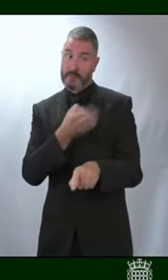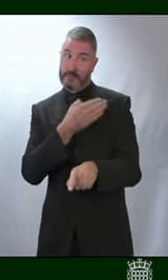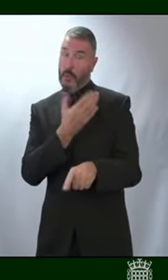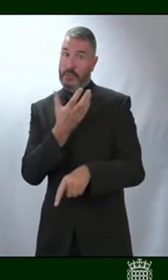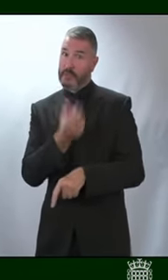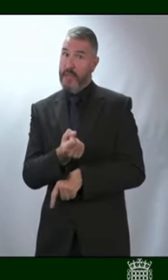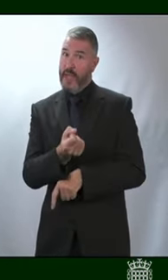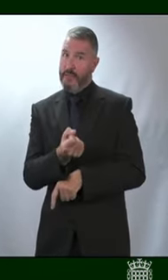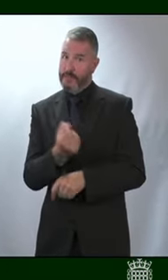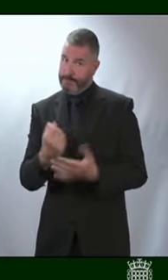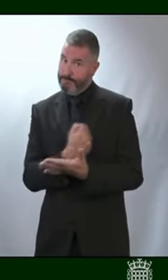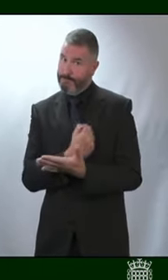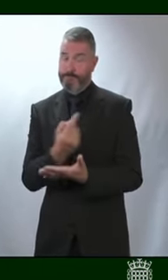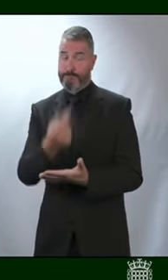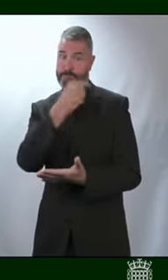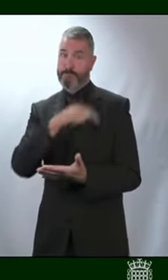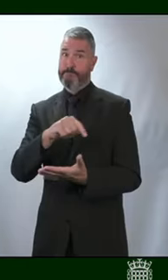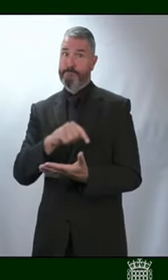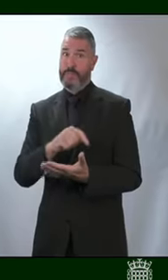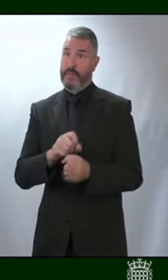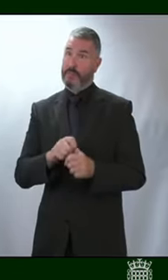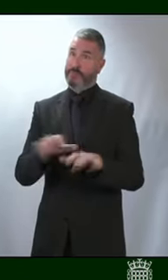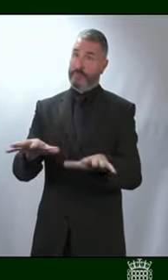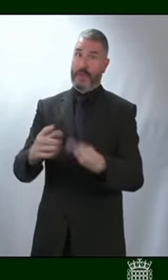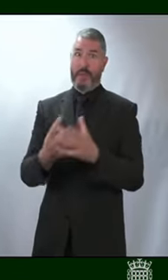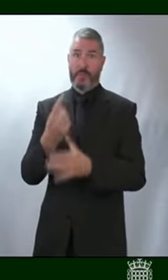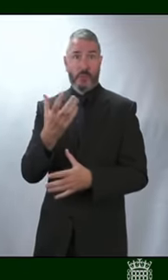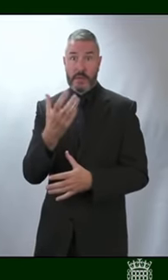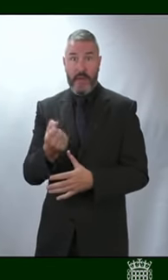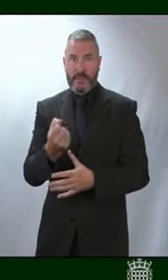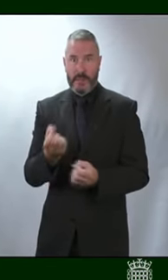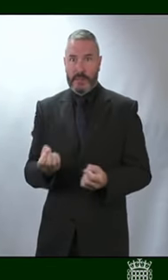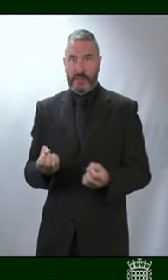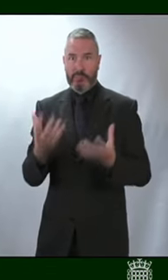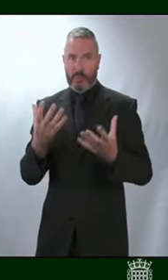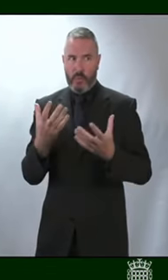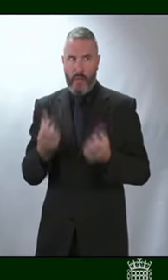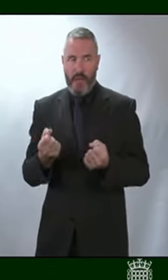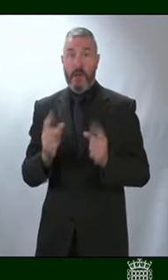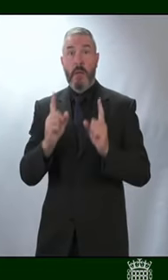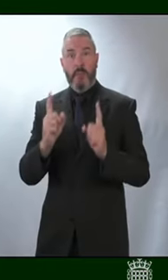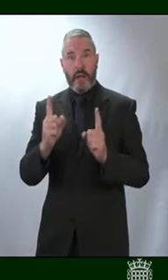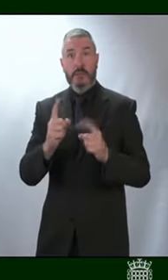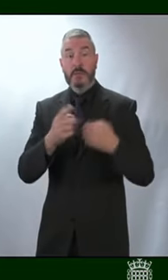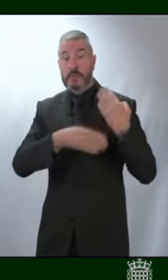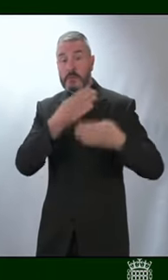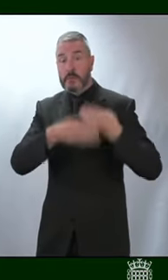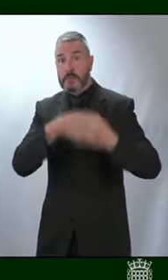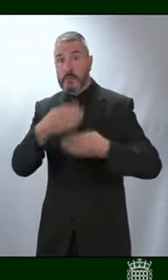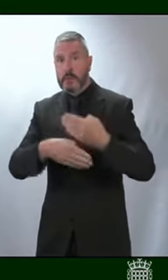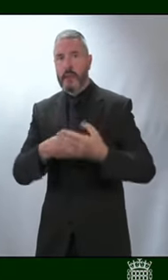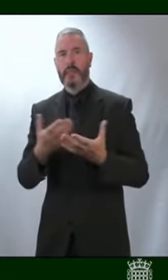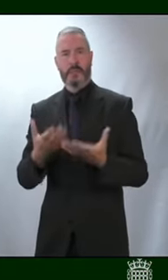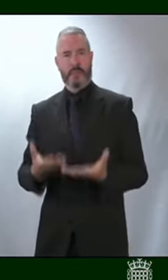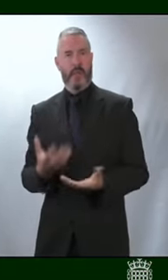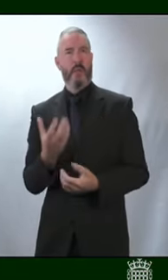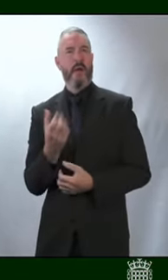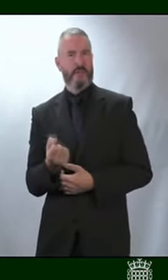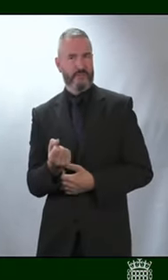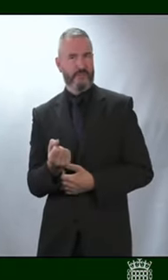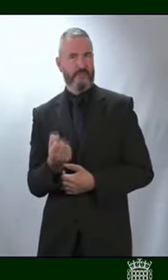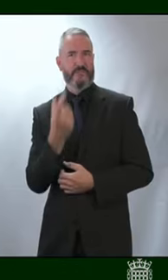alas, earlier in the pandemic. We simply didn't have it in the spring, and the result is that we now have the ability